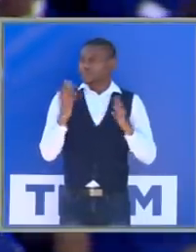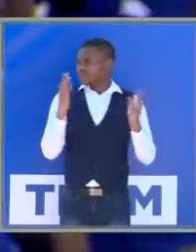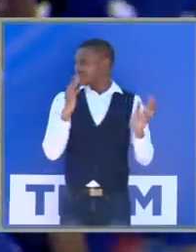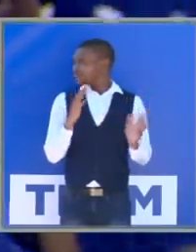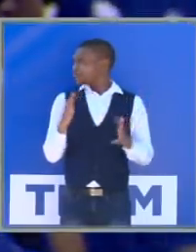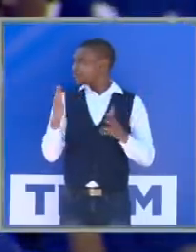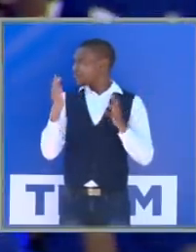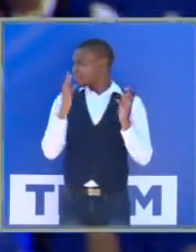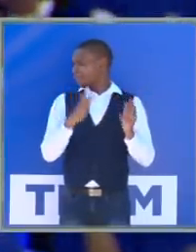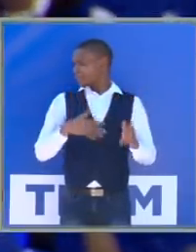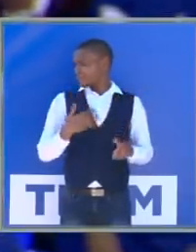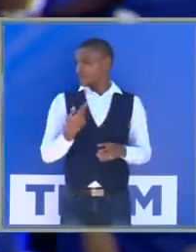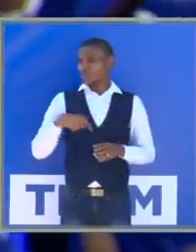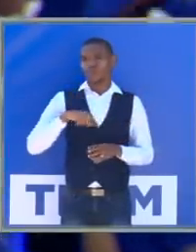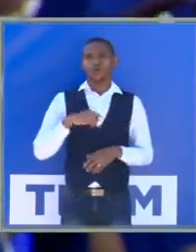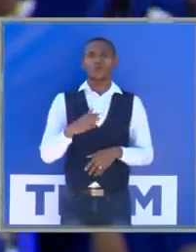We